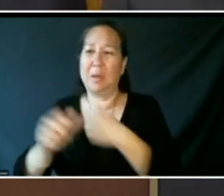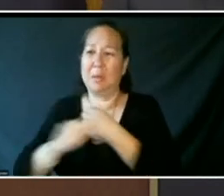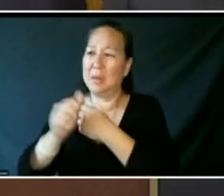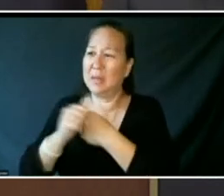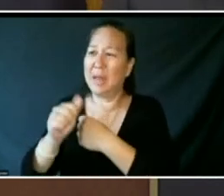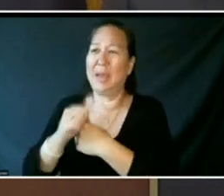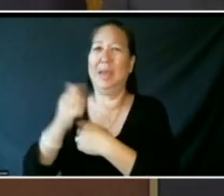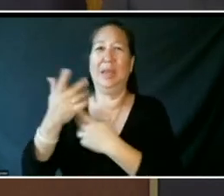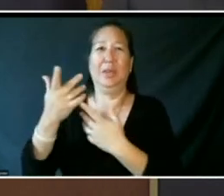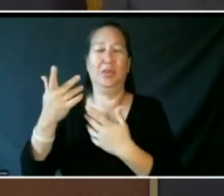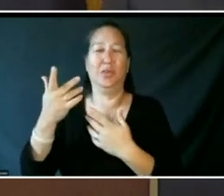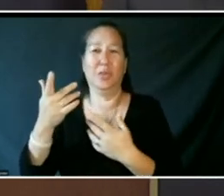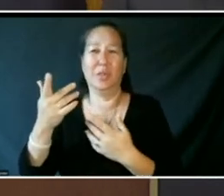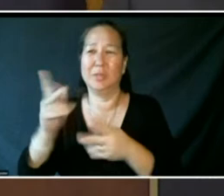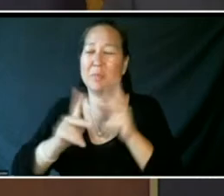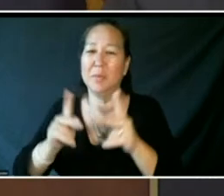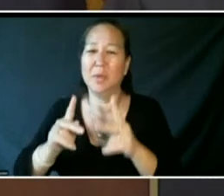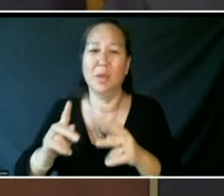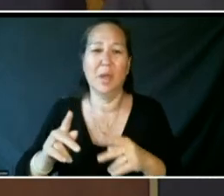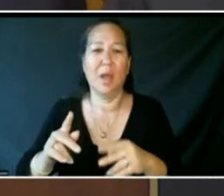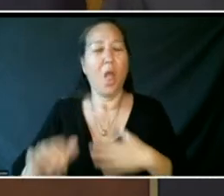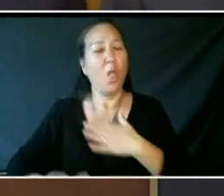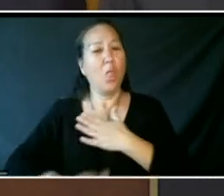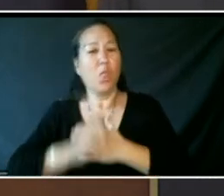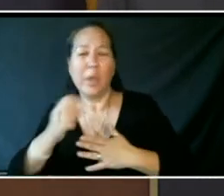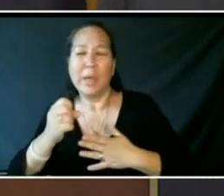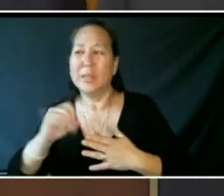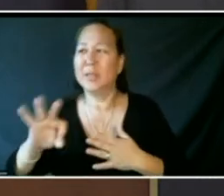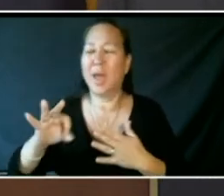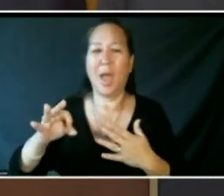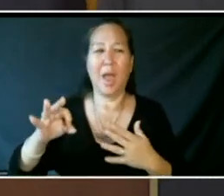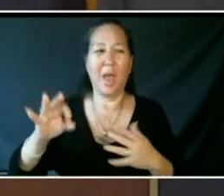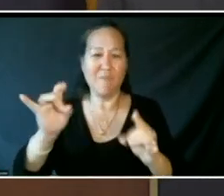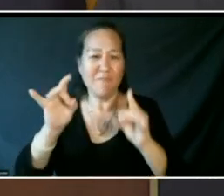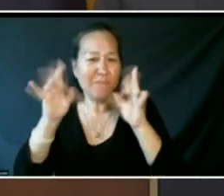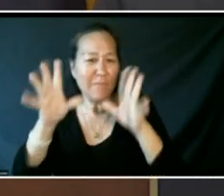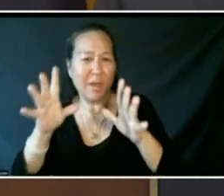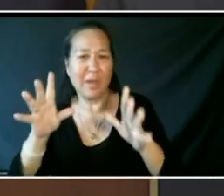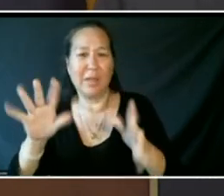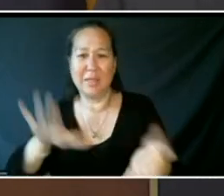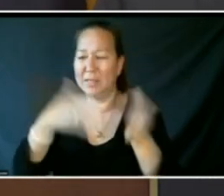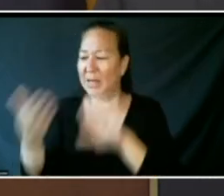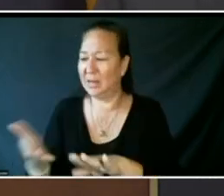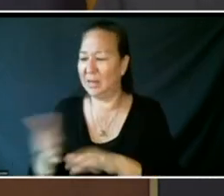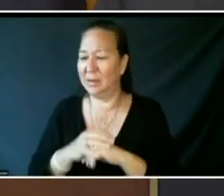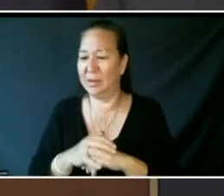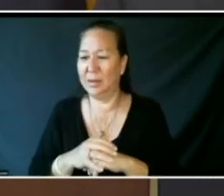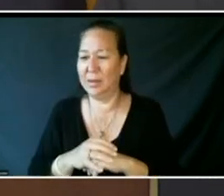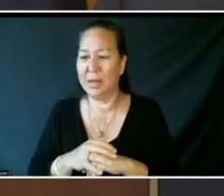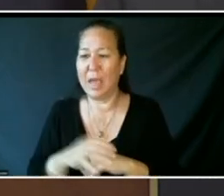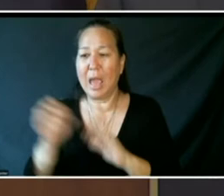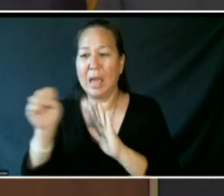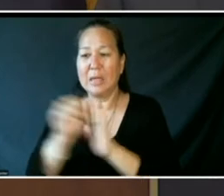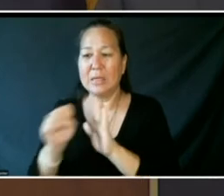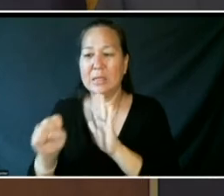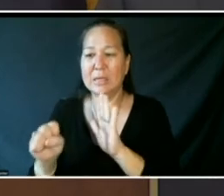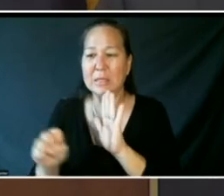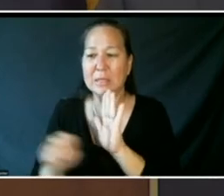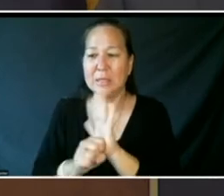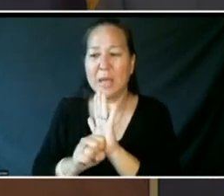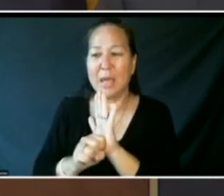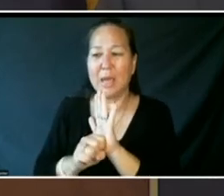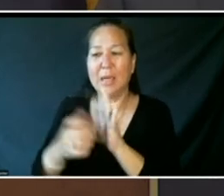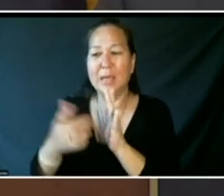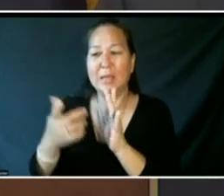of violence and death. State legislators were singled out. So too were statewide